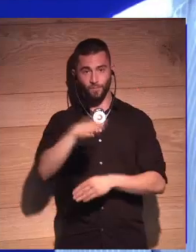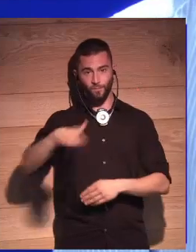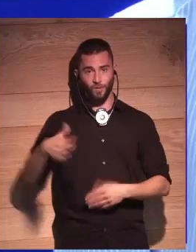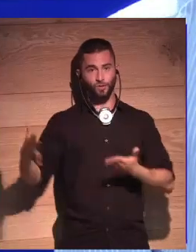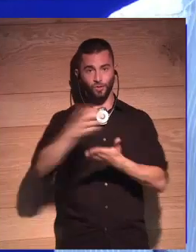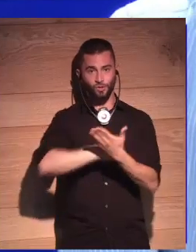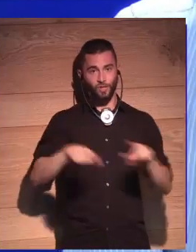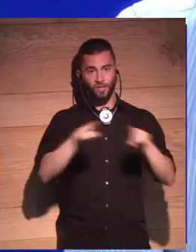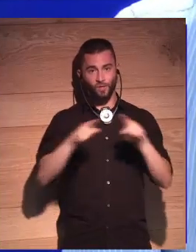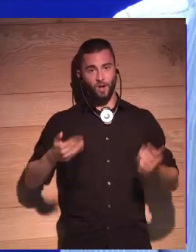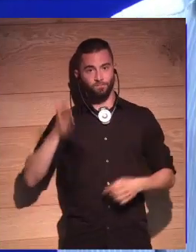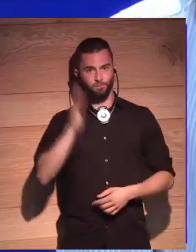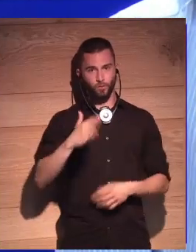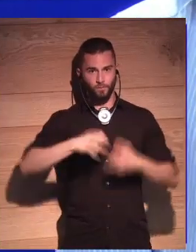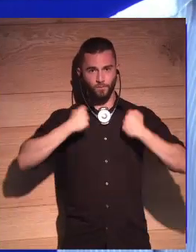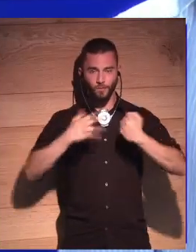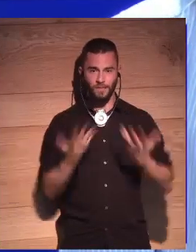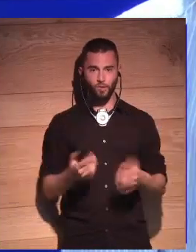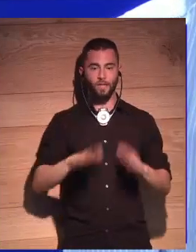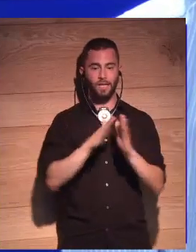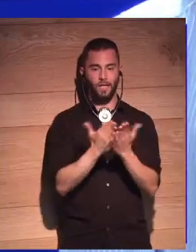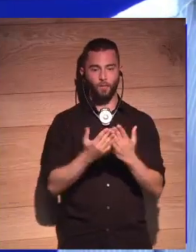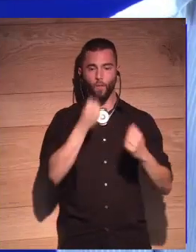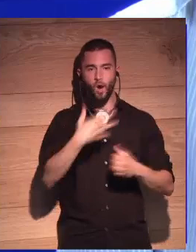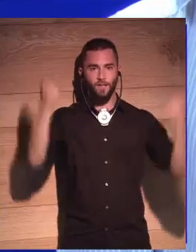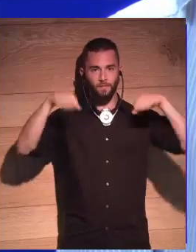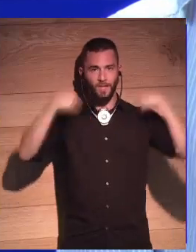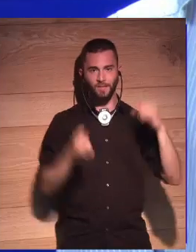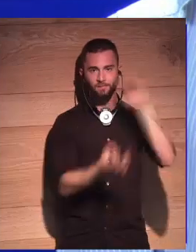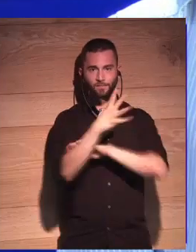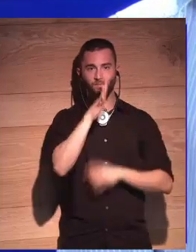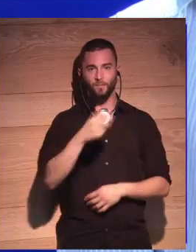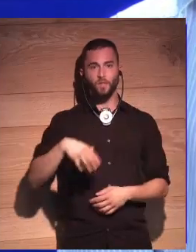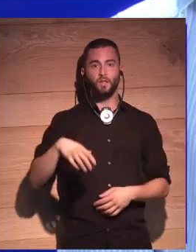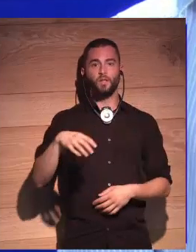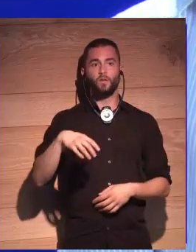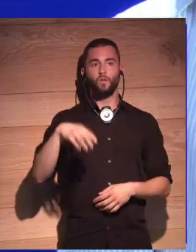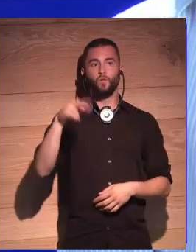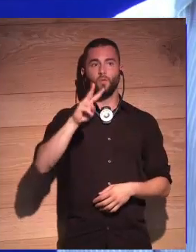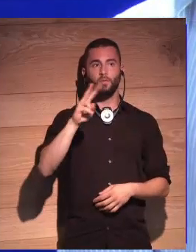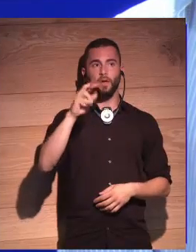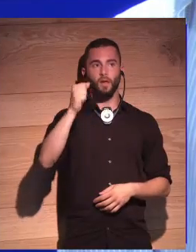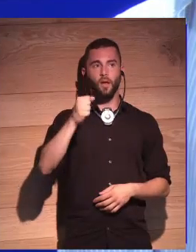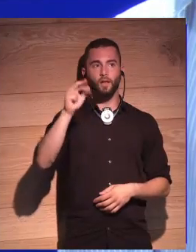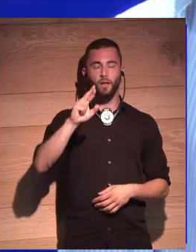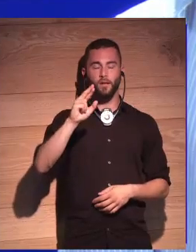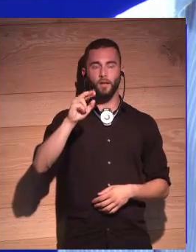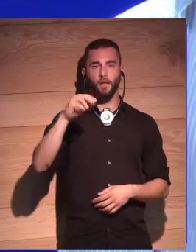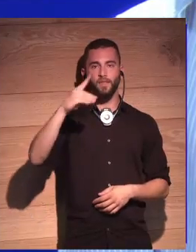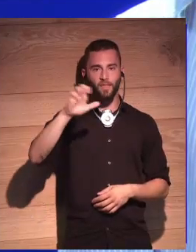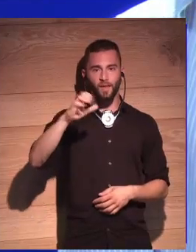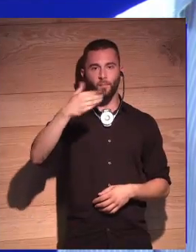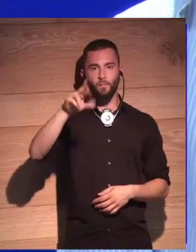the last wave will be the one that will be like a tsunami if we do not take care of all these aspects.